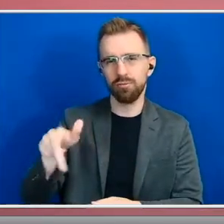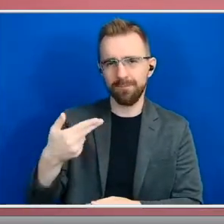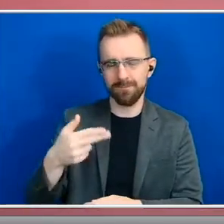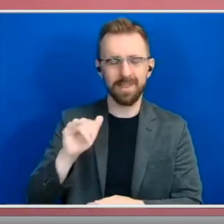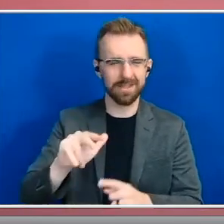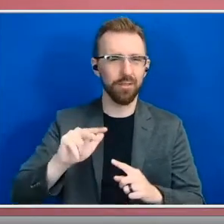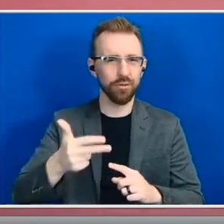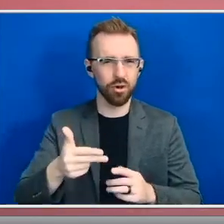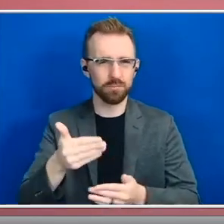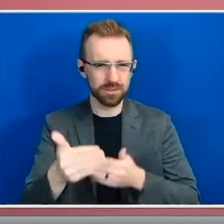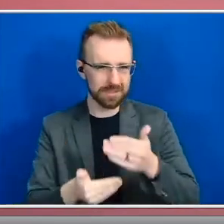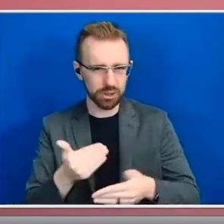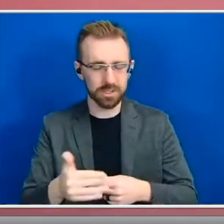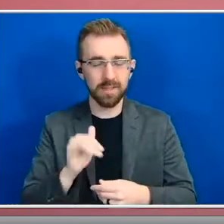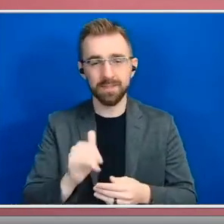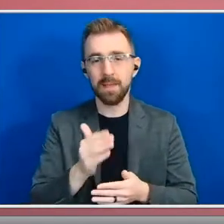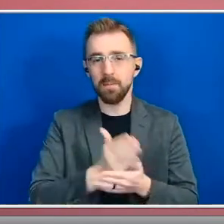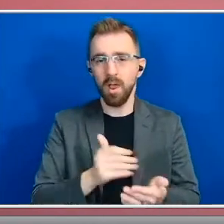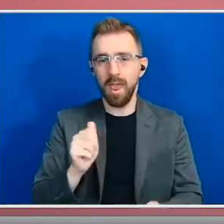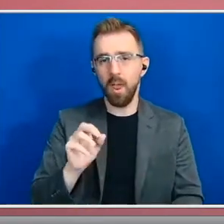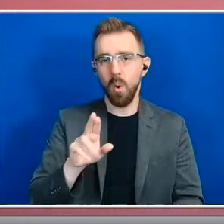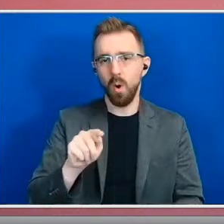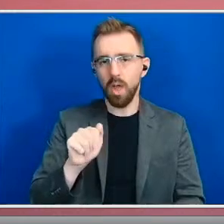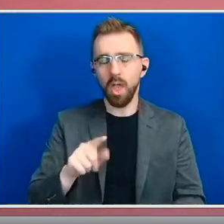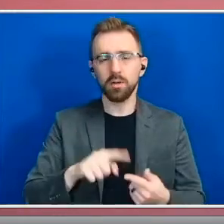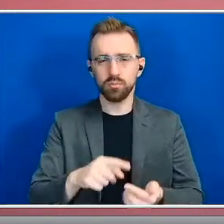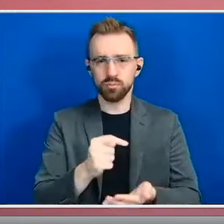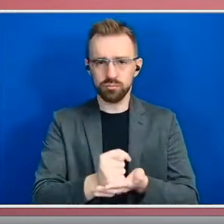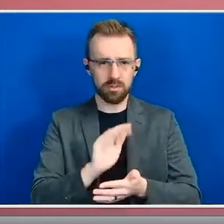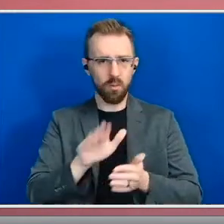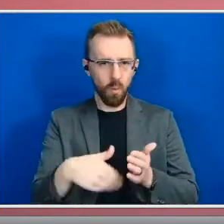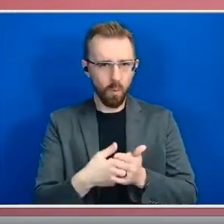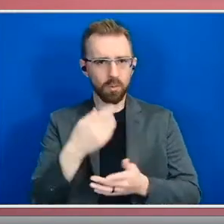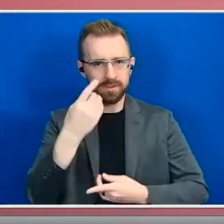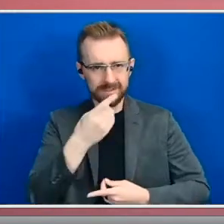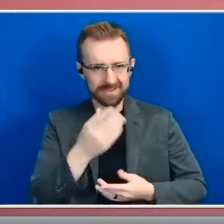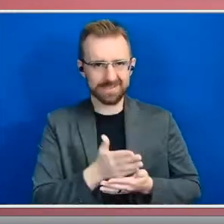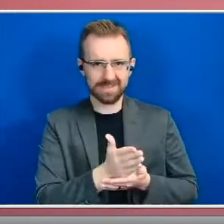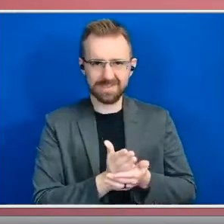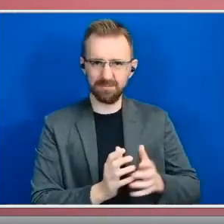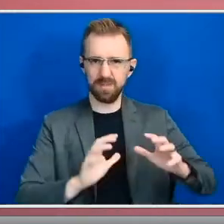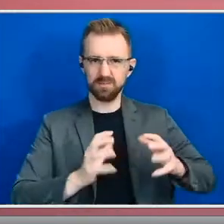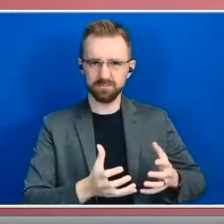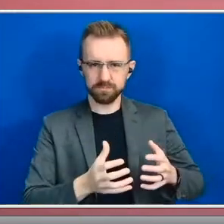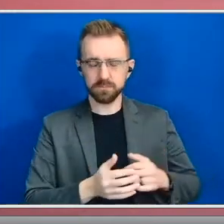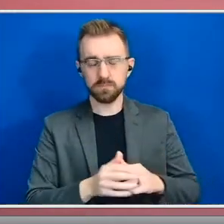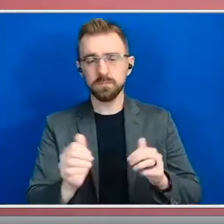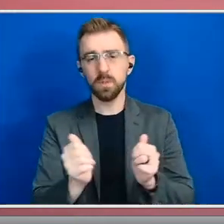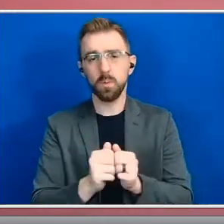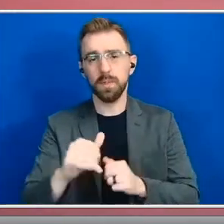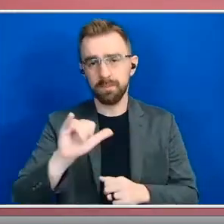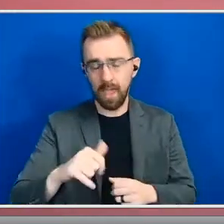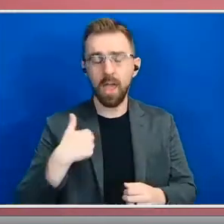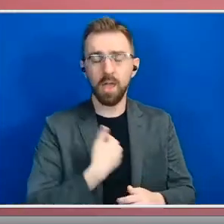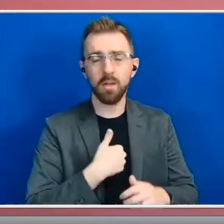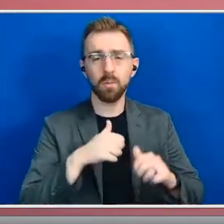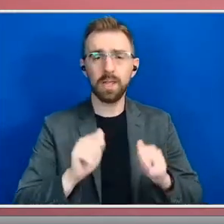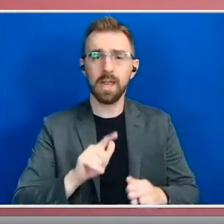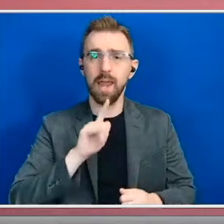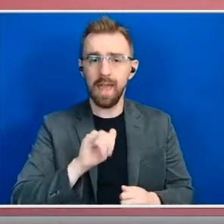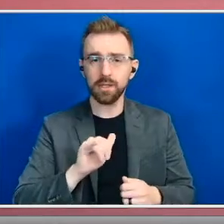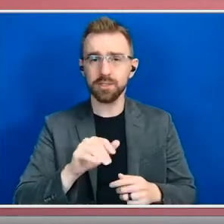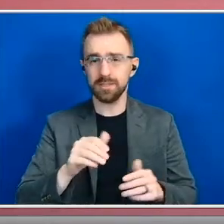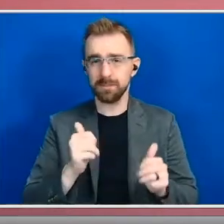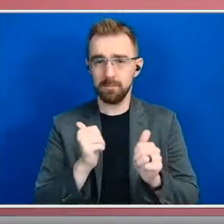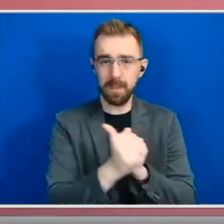of the aorta in order to treat the entire diseased segment. And so with that, we can actually take that bypass and restore the blood flow